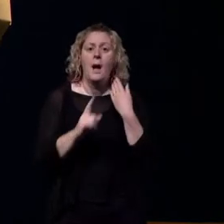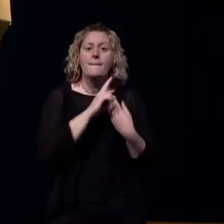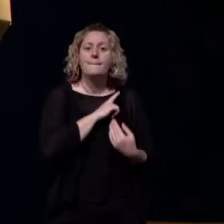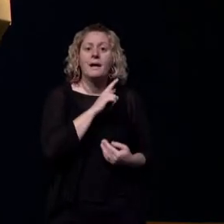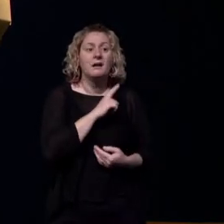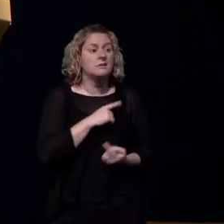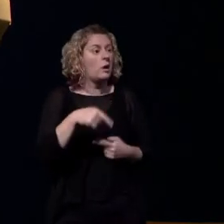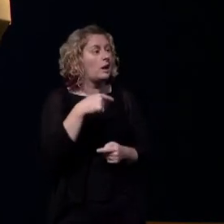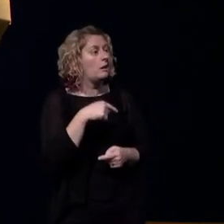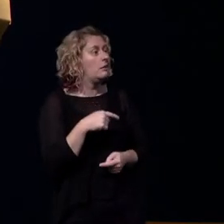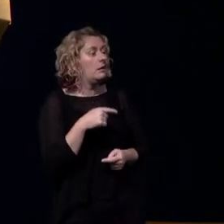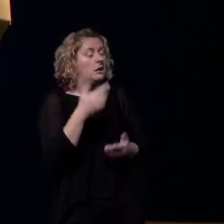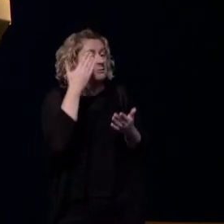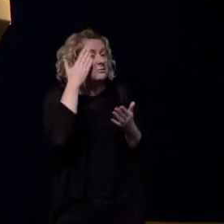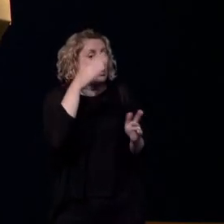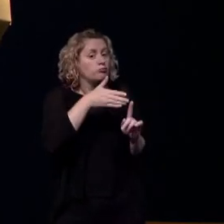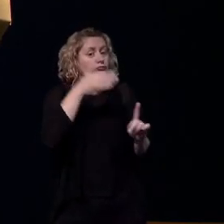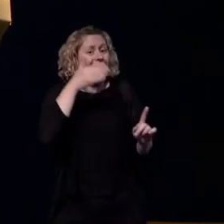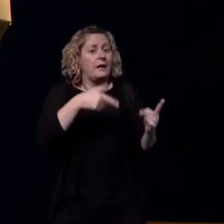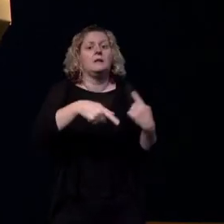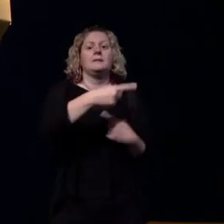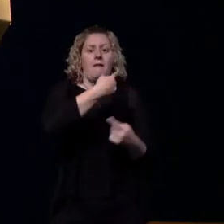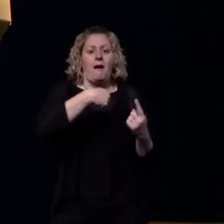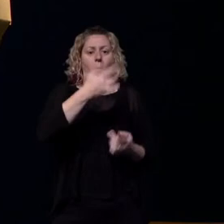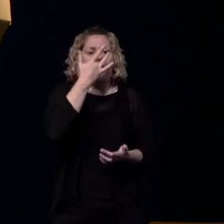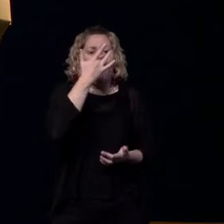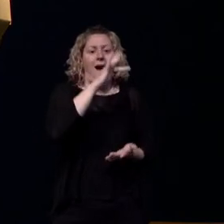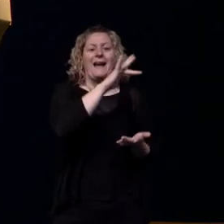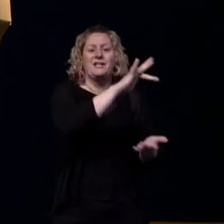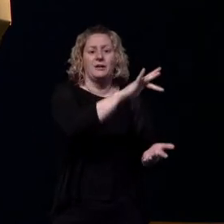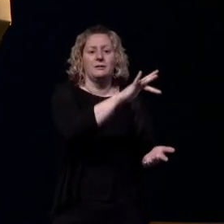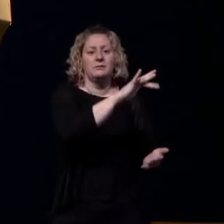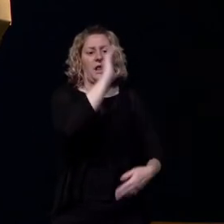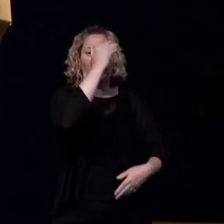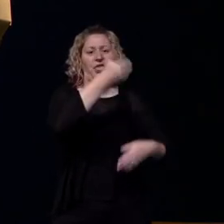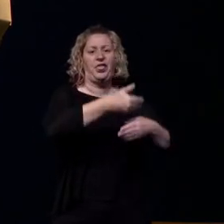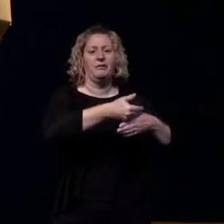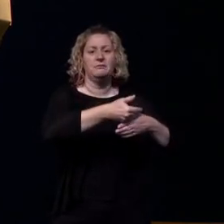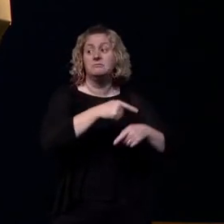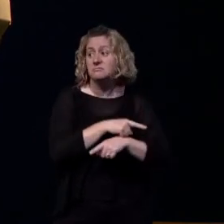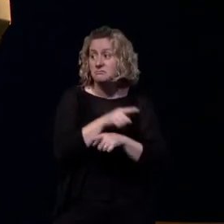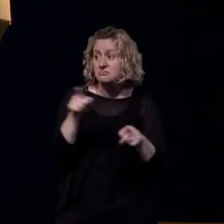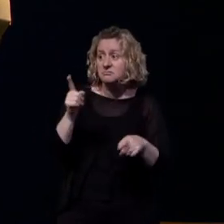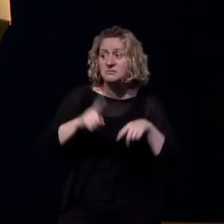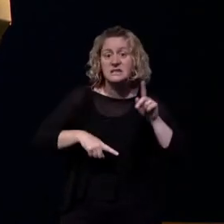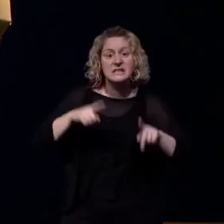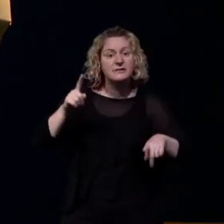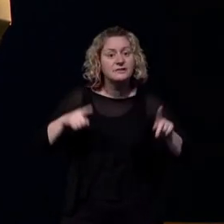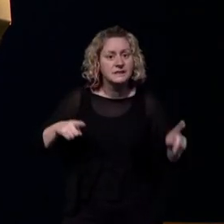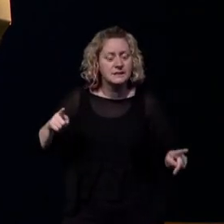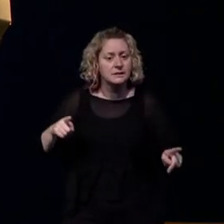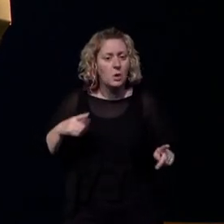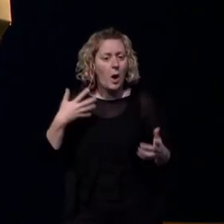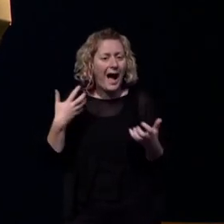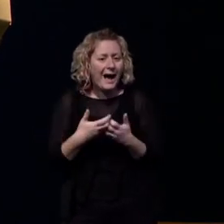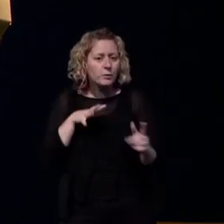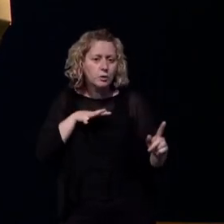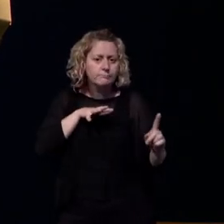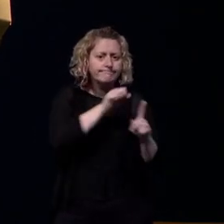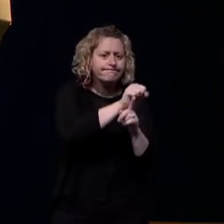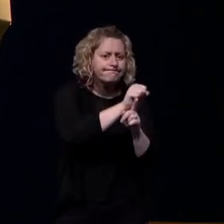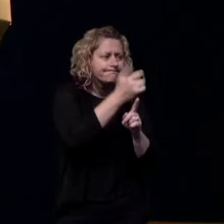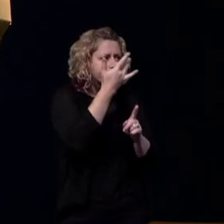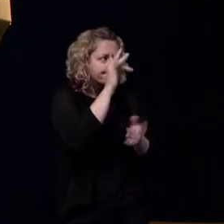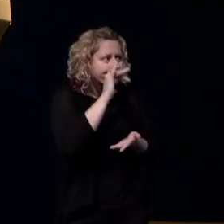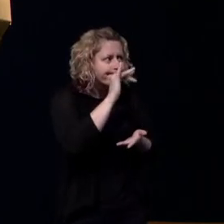see them. The thing about idols is we're blind to them. And for all of us, they're different. So here are four questions that help identify